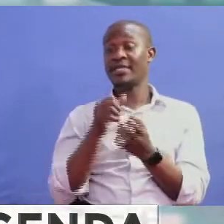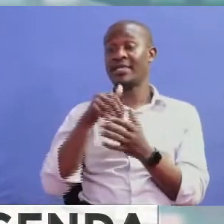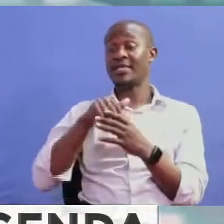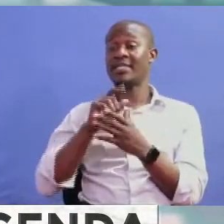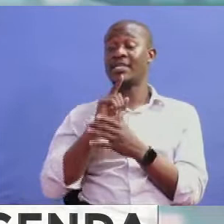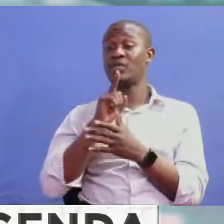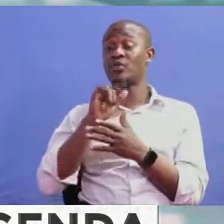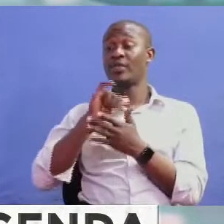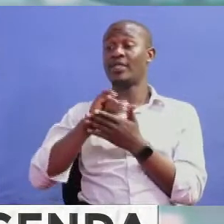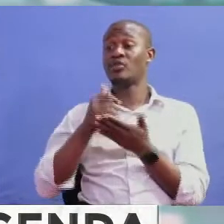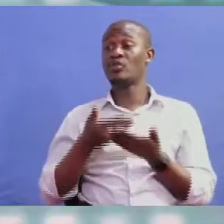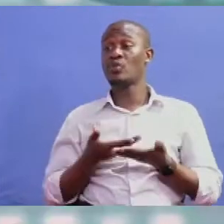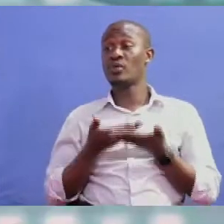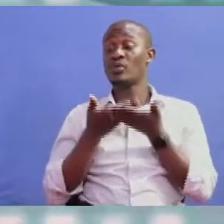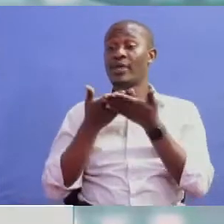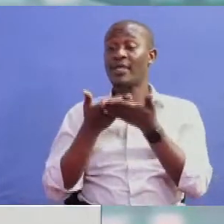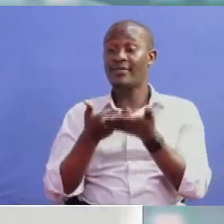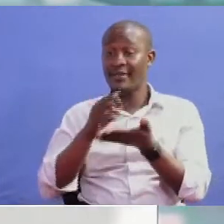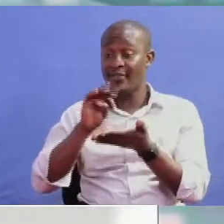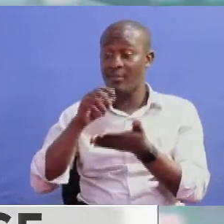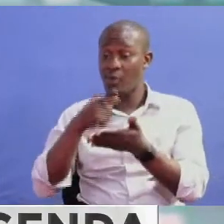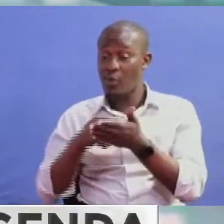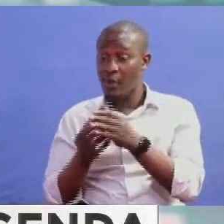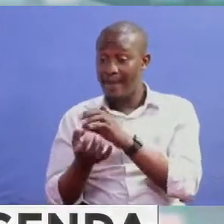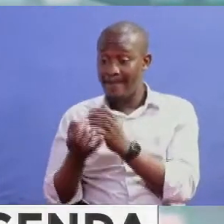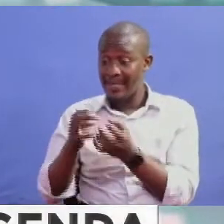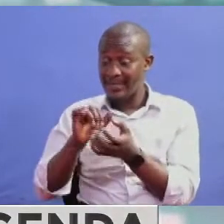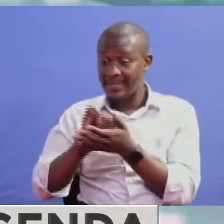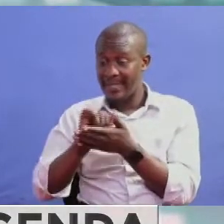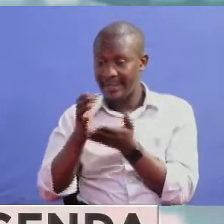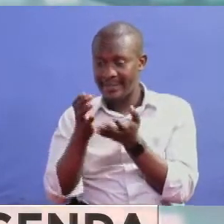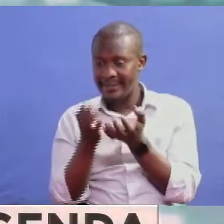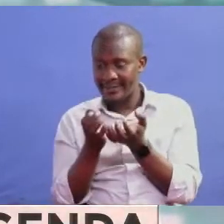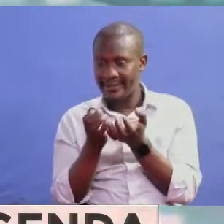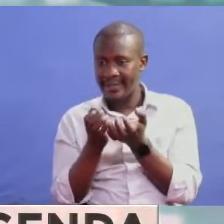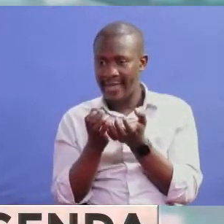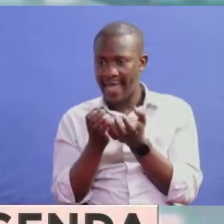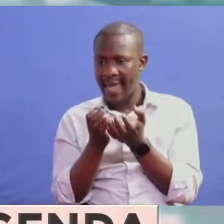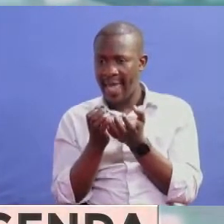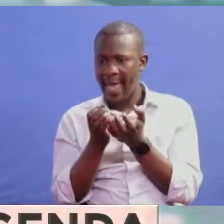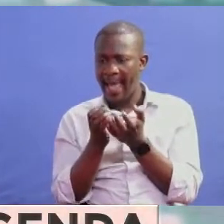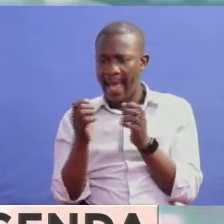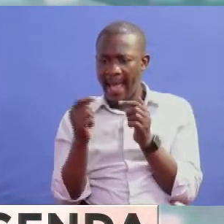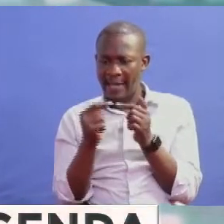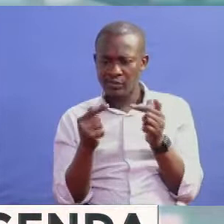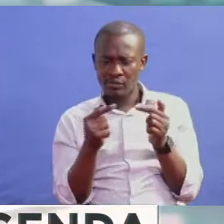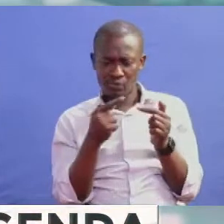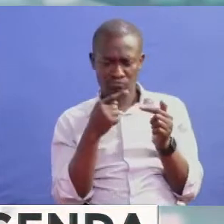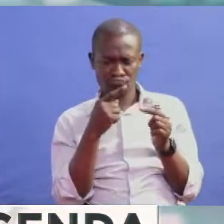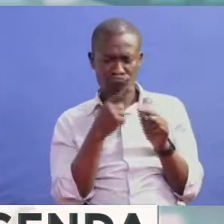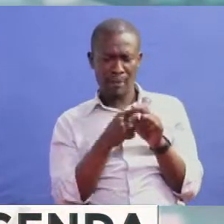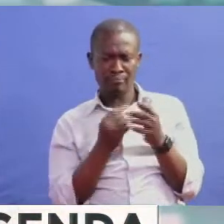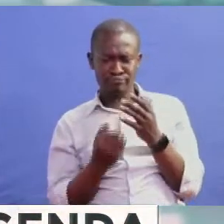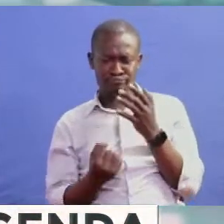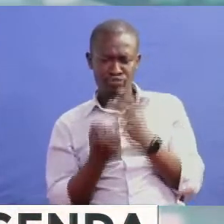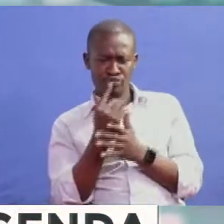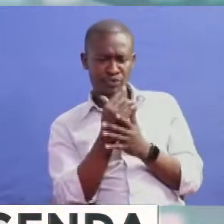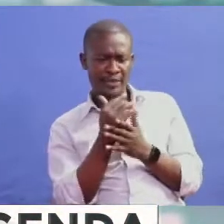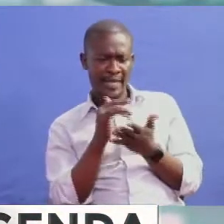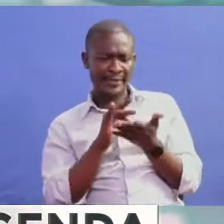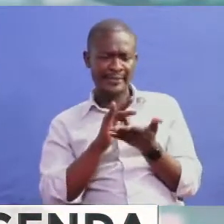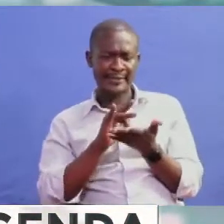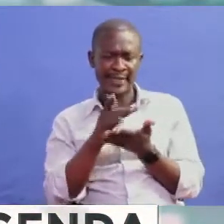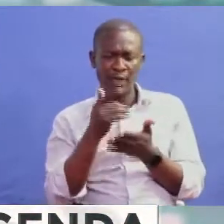ensuring you're giving them what meets their needs, as opposed to producing and just selling what you